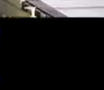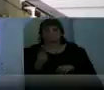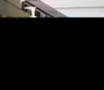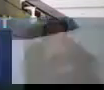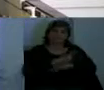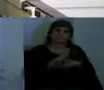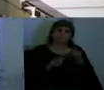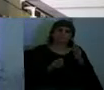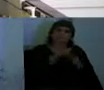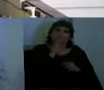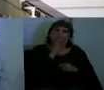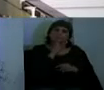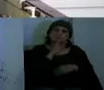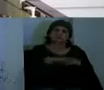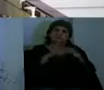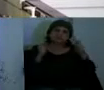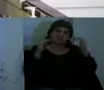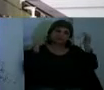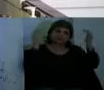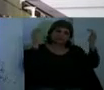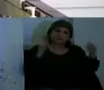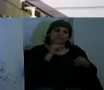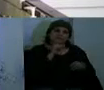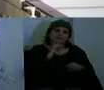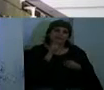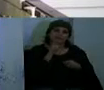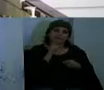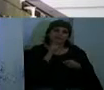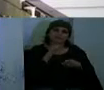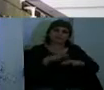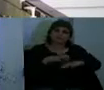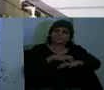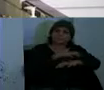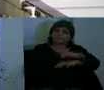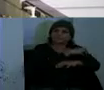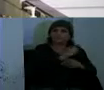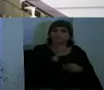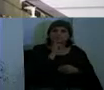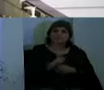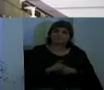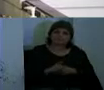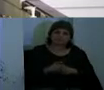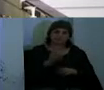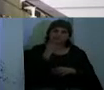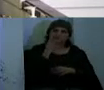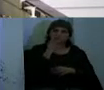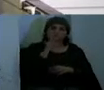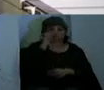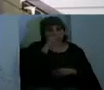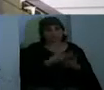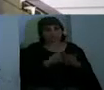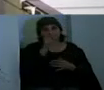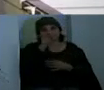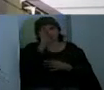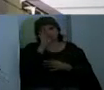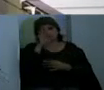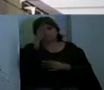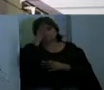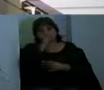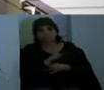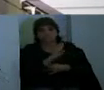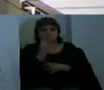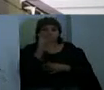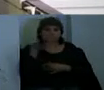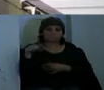the Mighty One. He's the true vine, the true light. He's the Son of God, one and